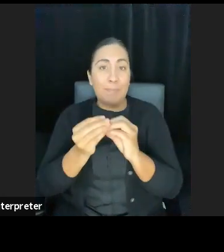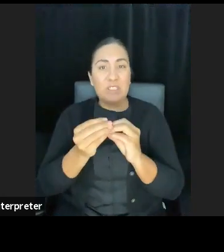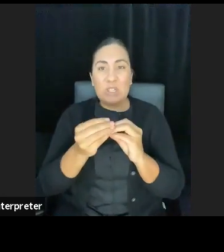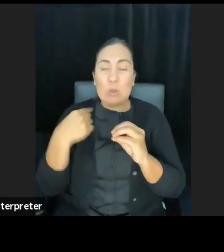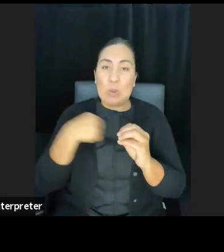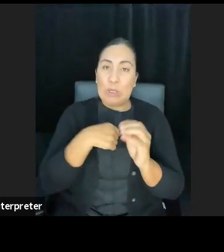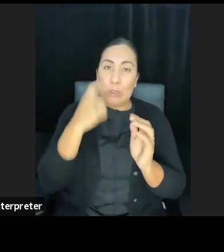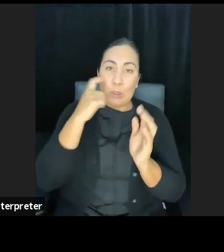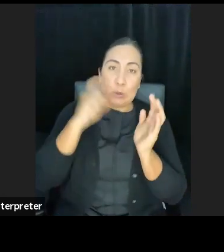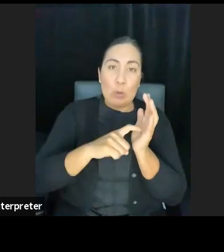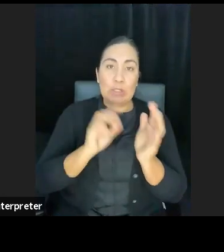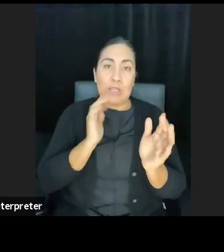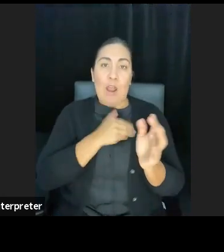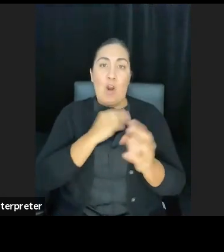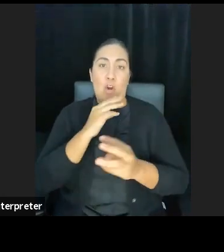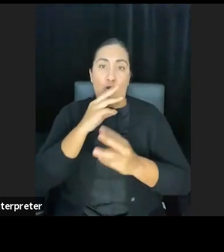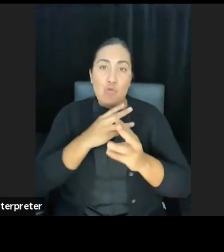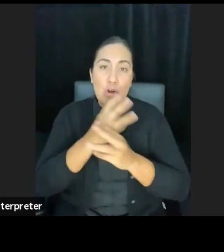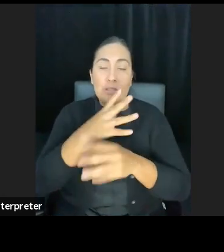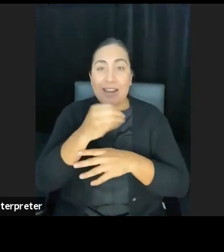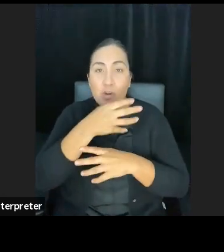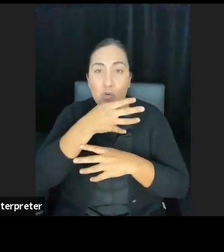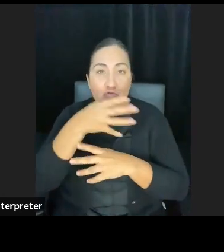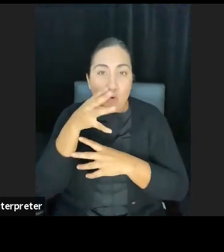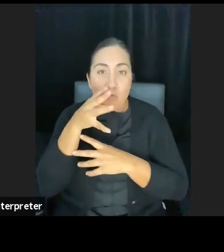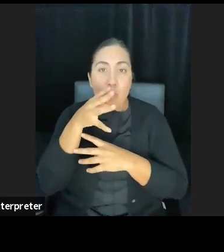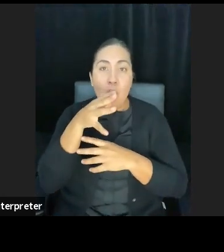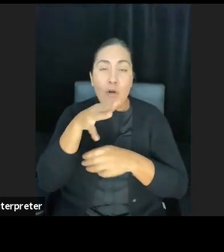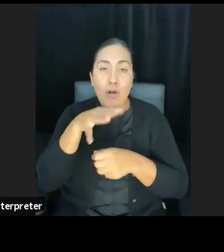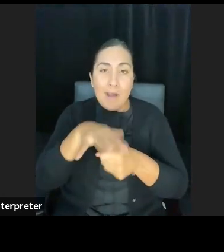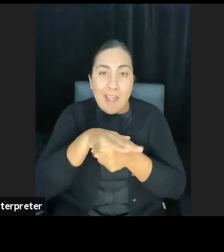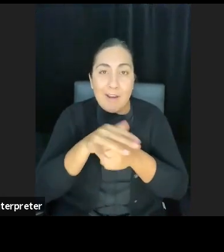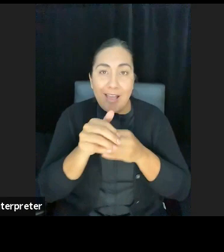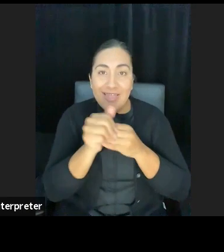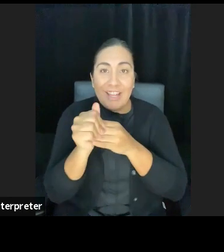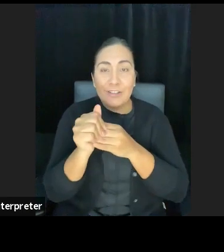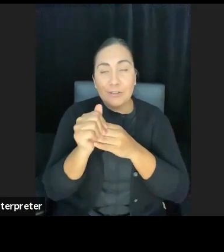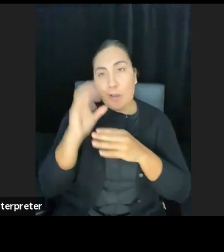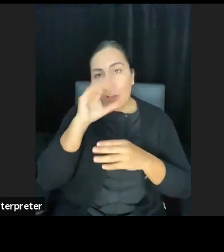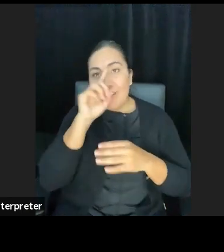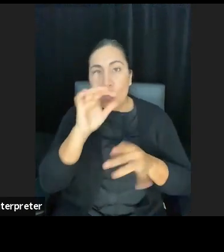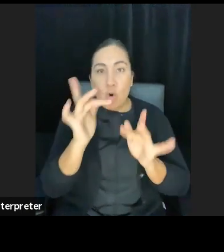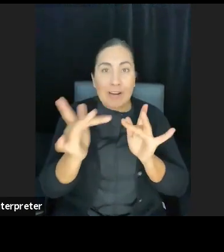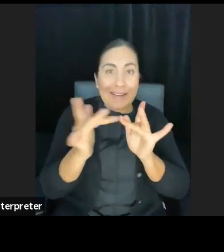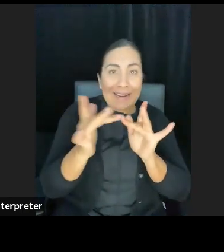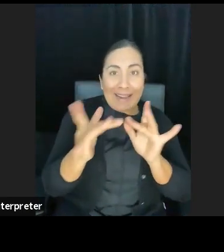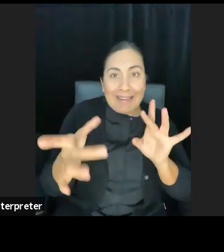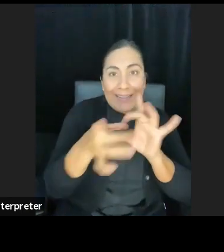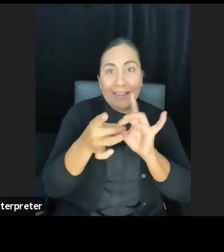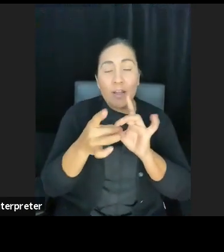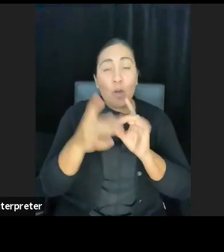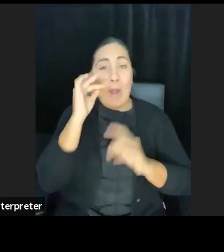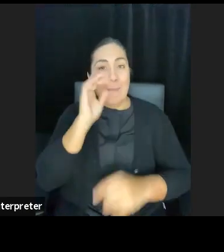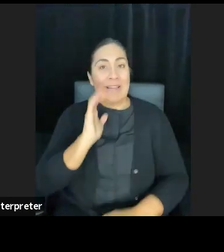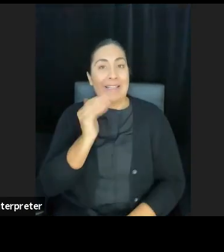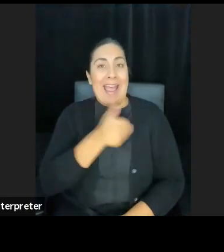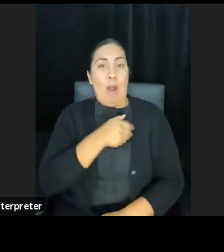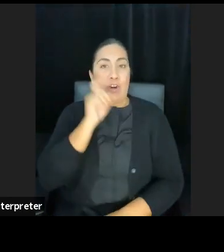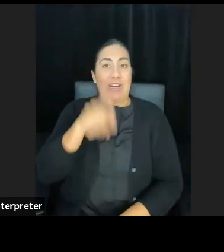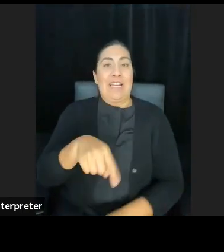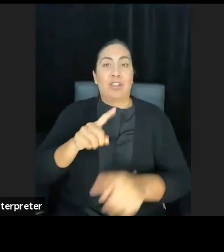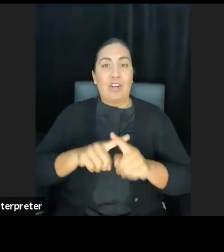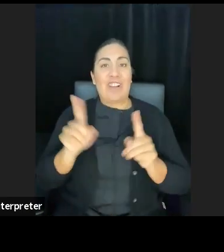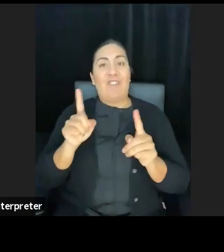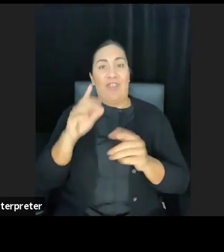and resources that are rural centric right now, because our needs are different in a lot of ways from urban spaces. And